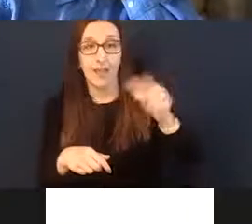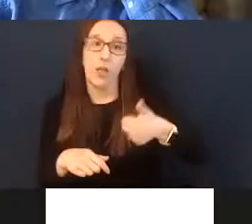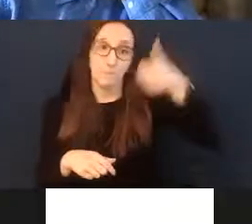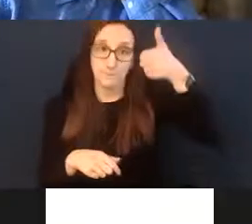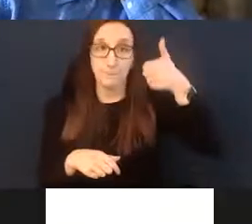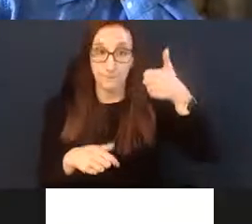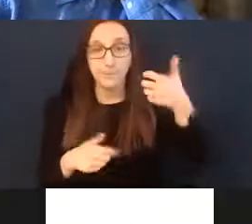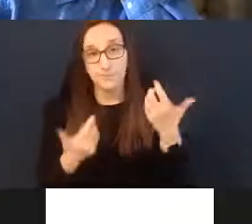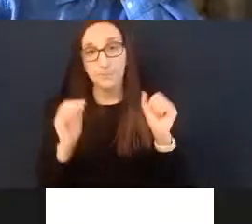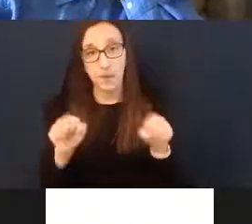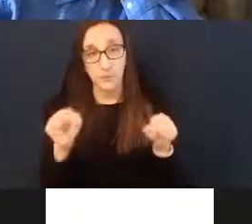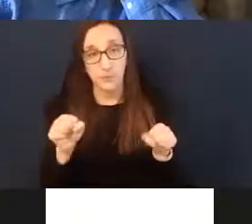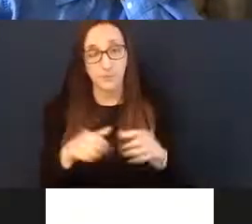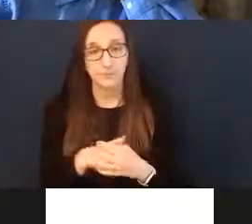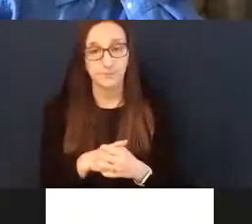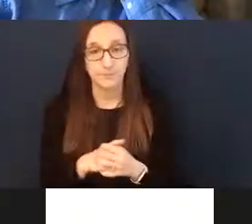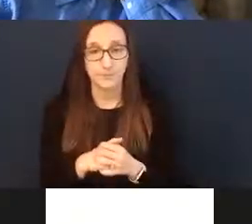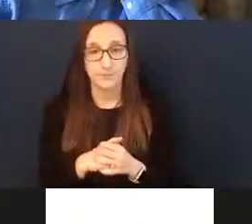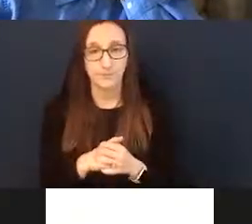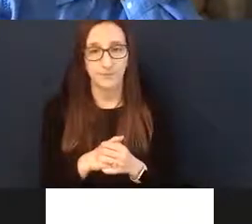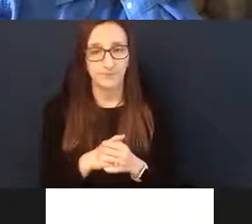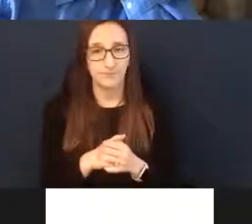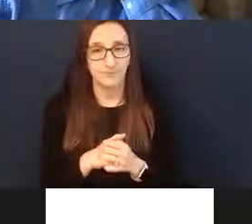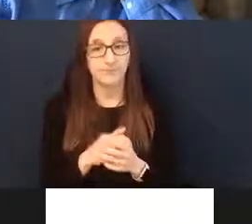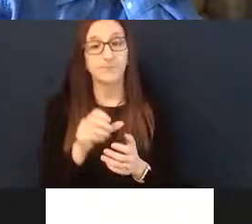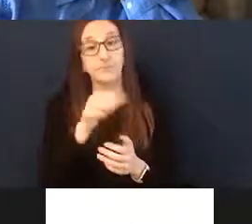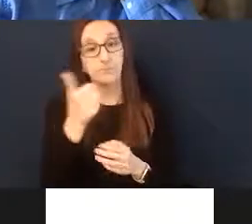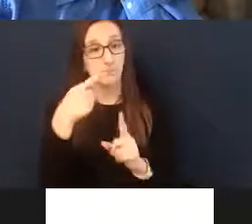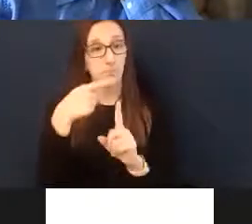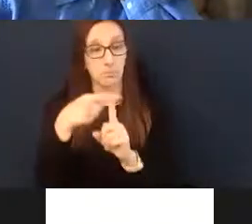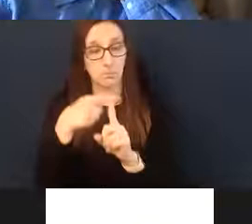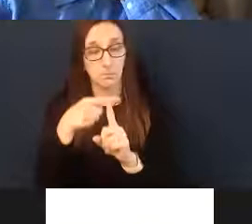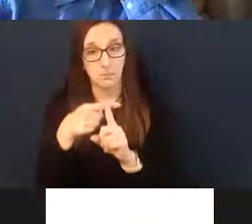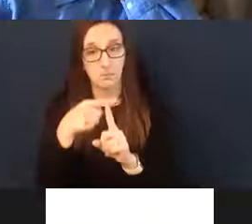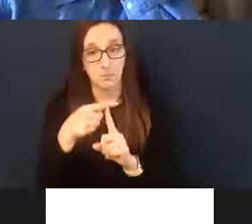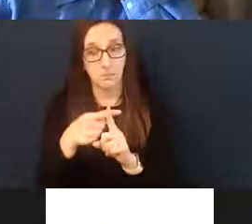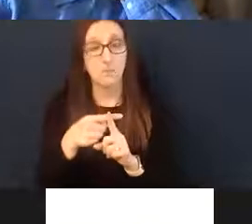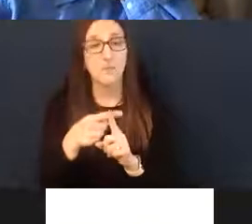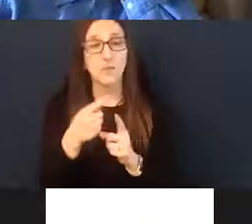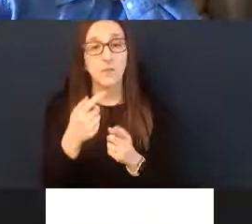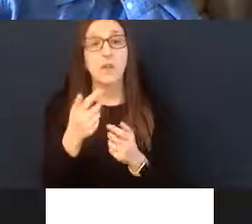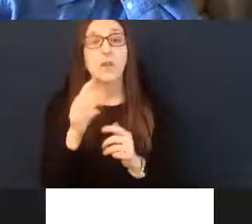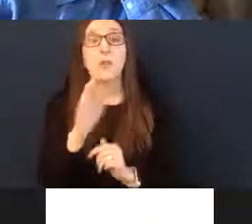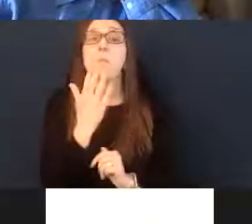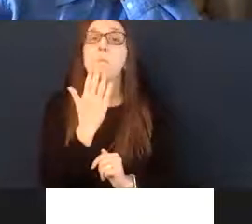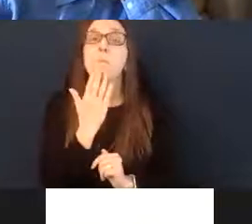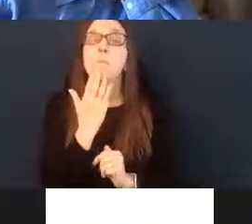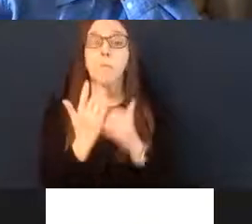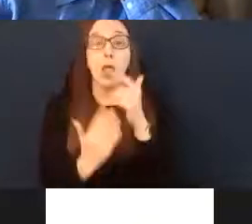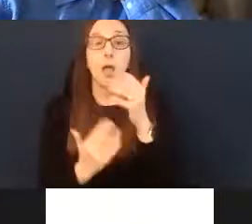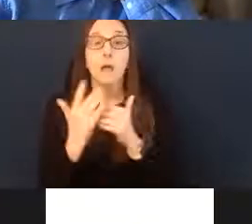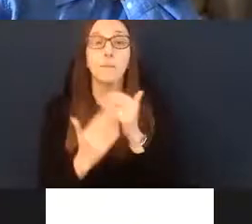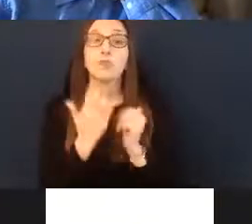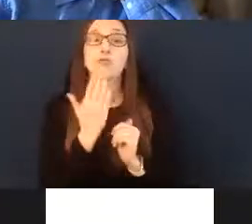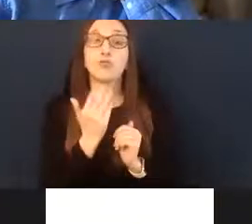same time. And another pro that we have for the keto diet is that it could potentially help people with